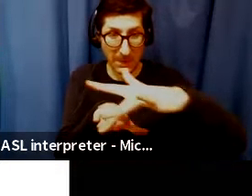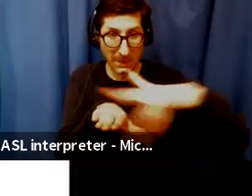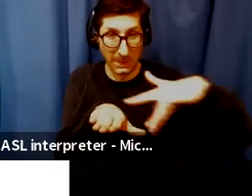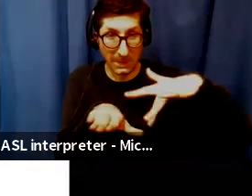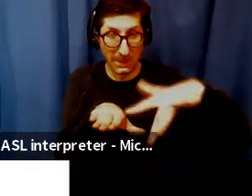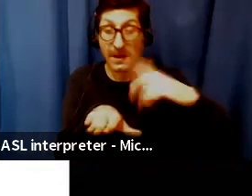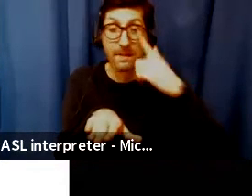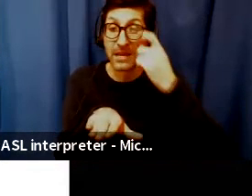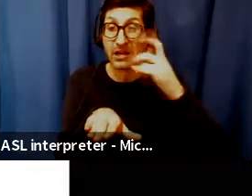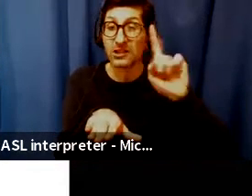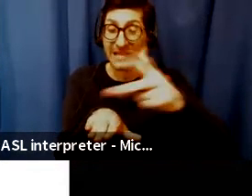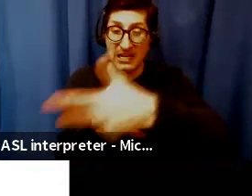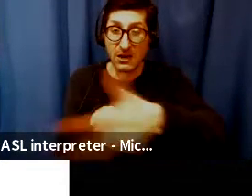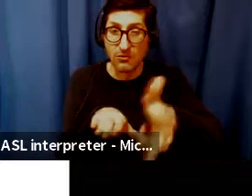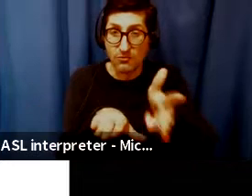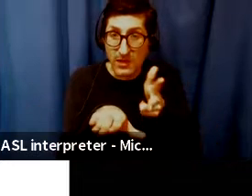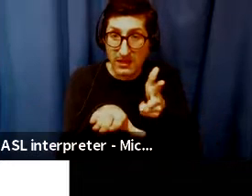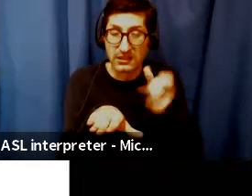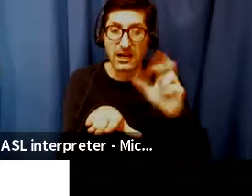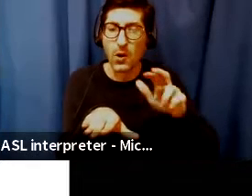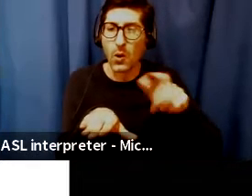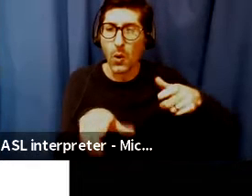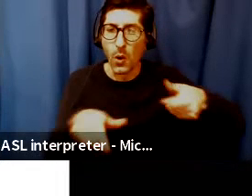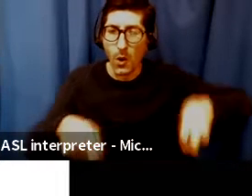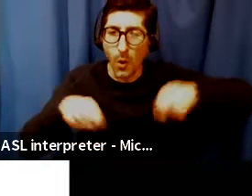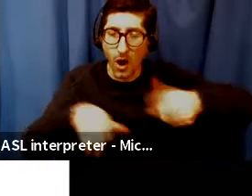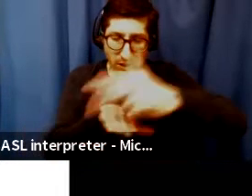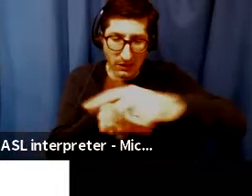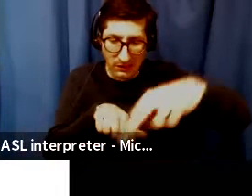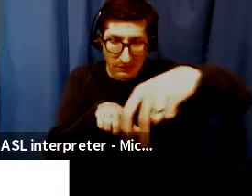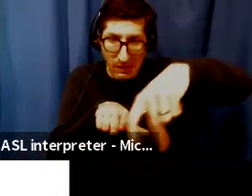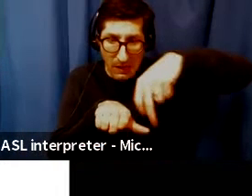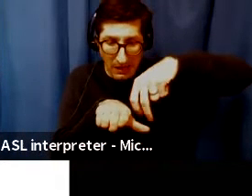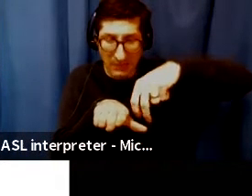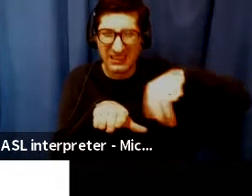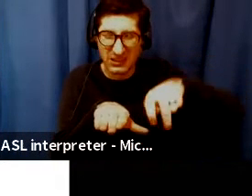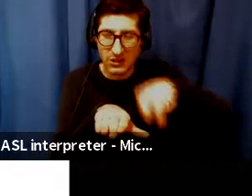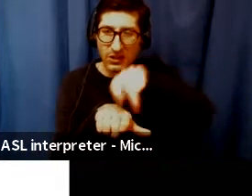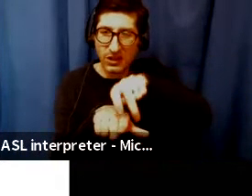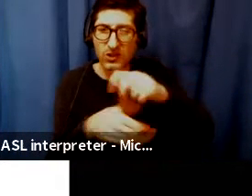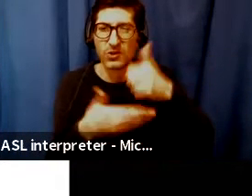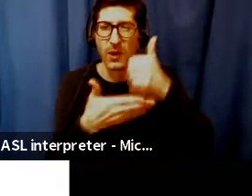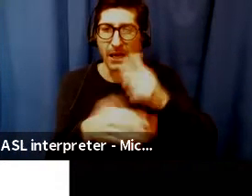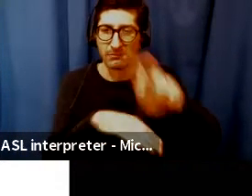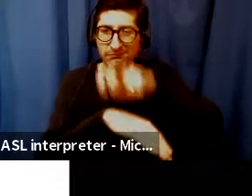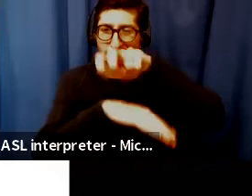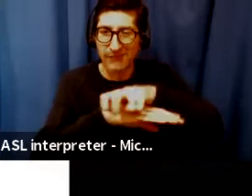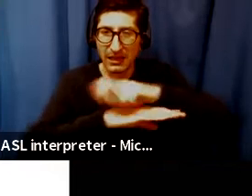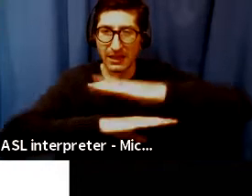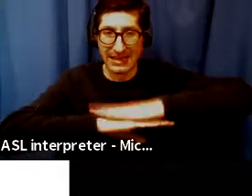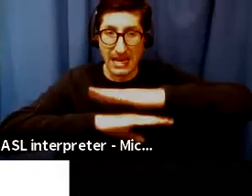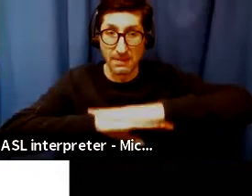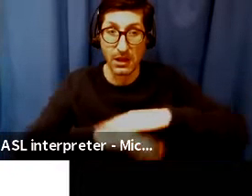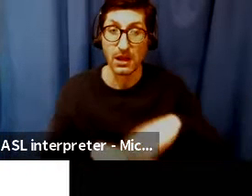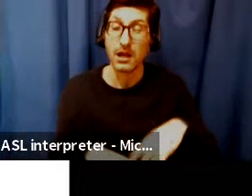their walker or their canes onto the exam table. That they would like to see a